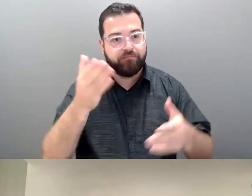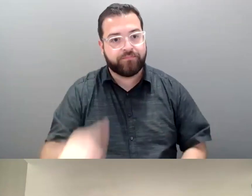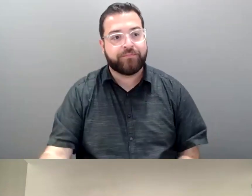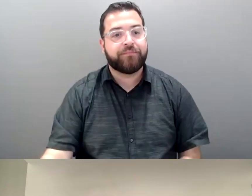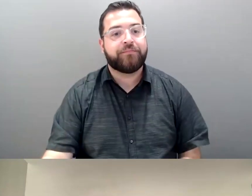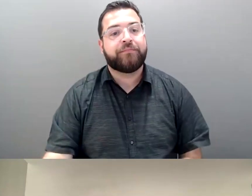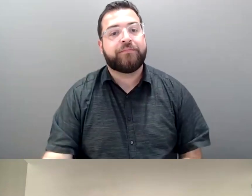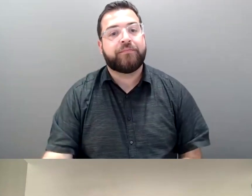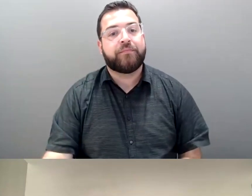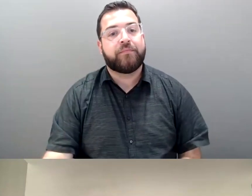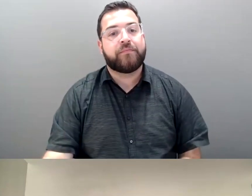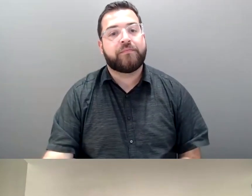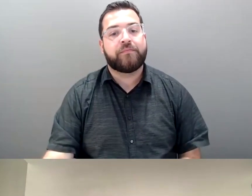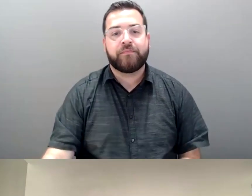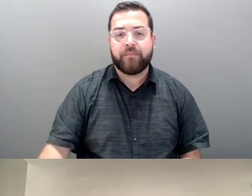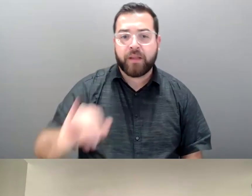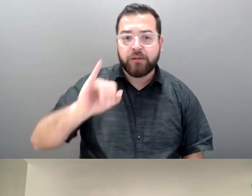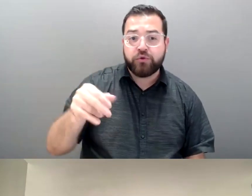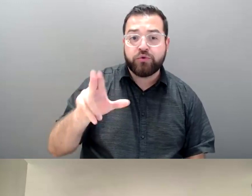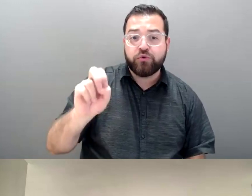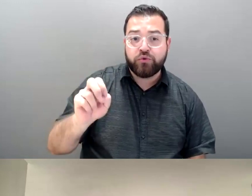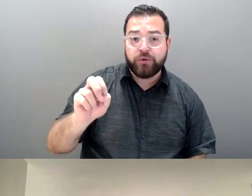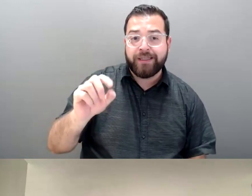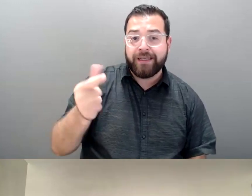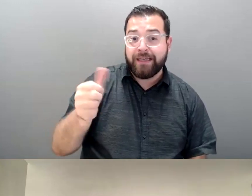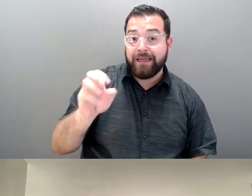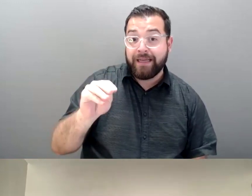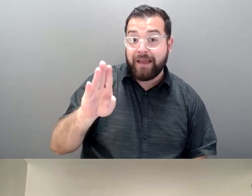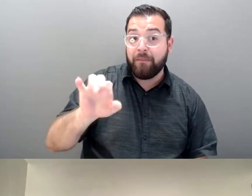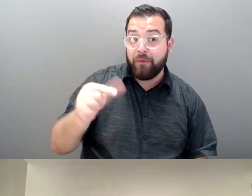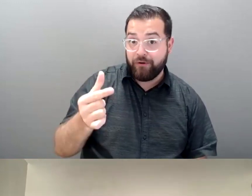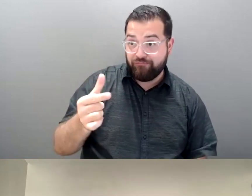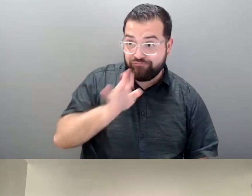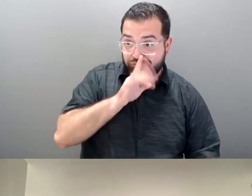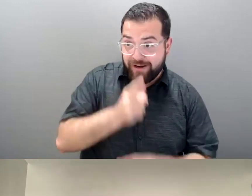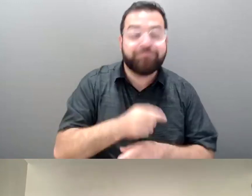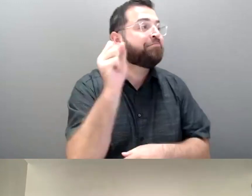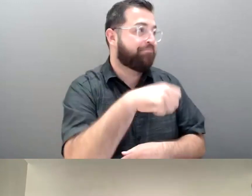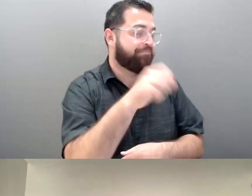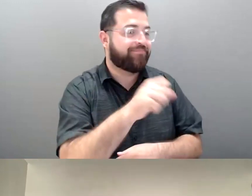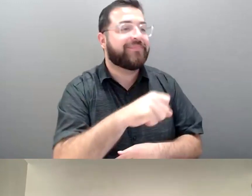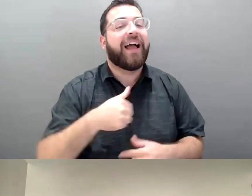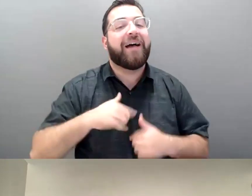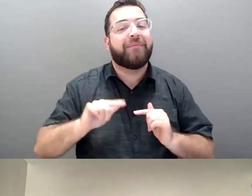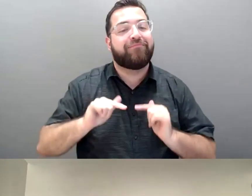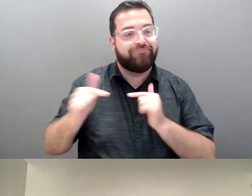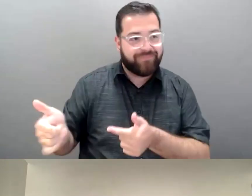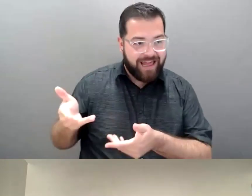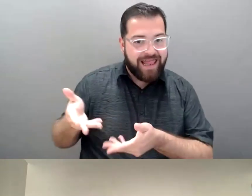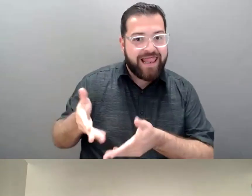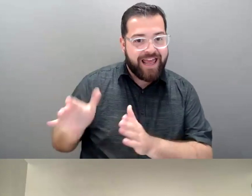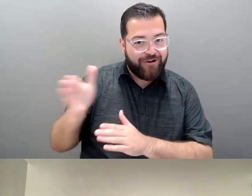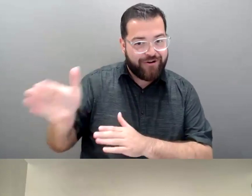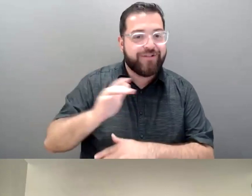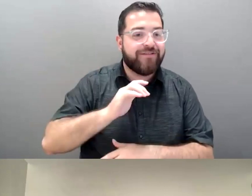So we have Julie, is it Gamberg? Julie Gamberg, who is from, I'm gonna let her unmute